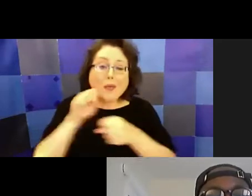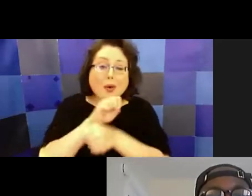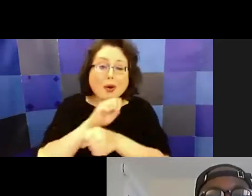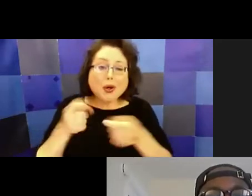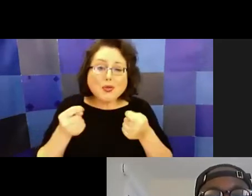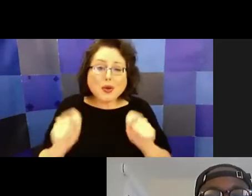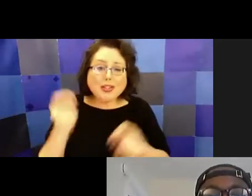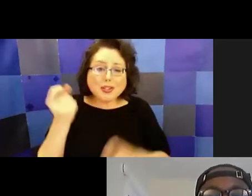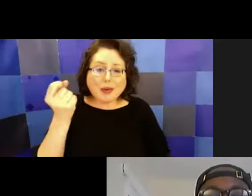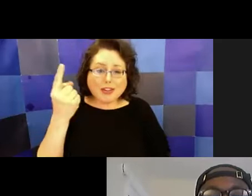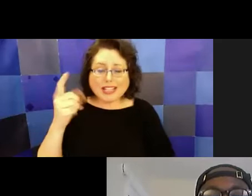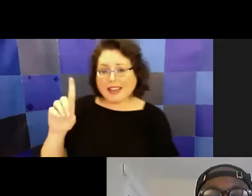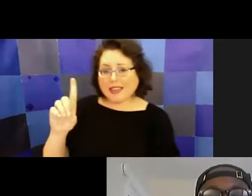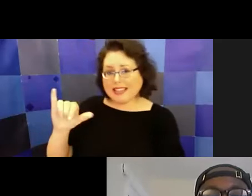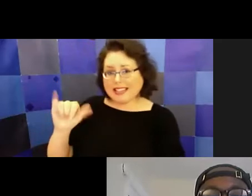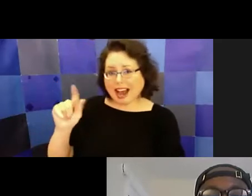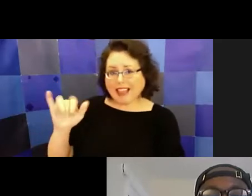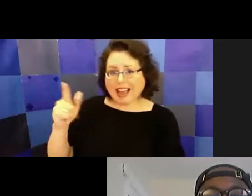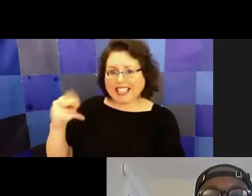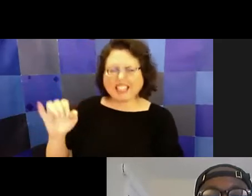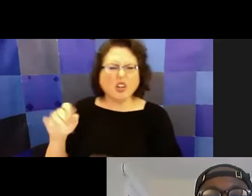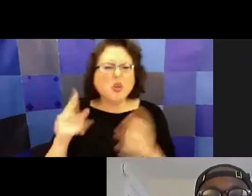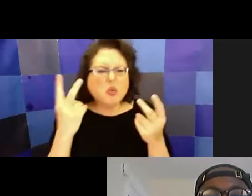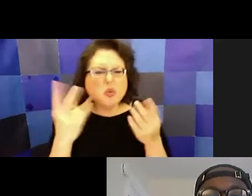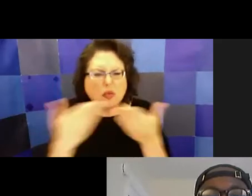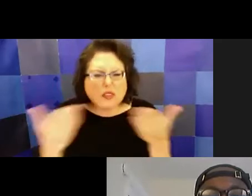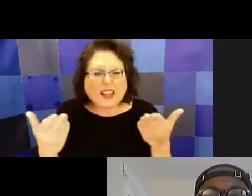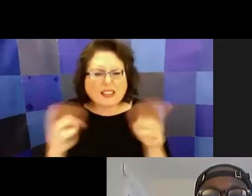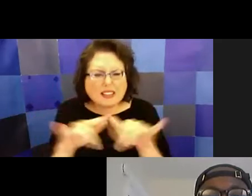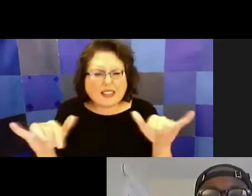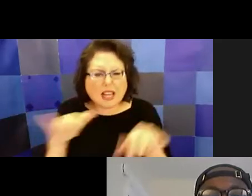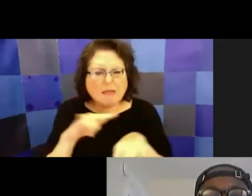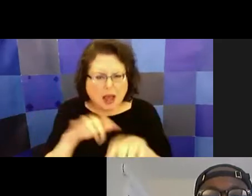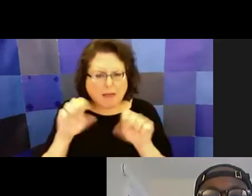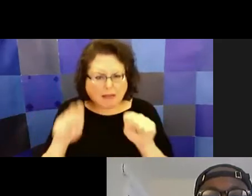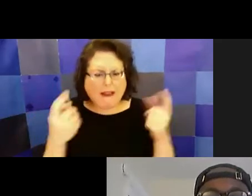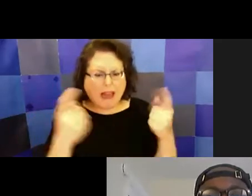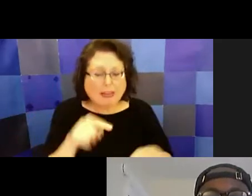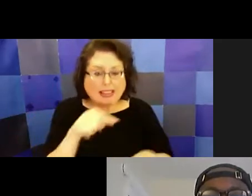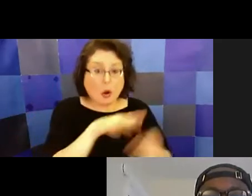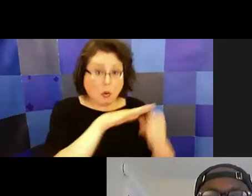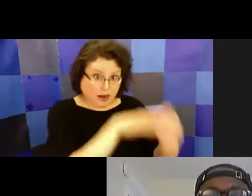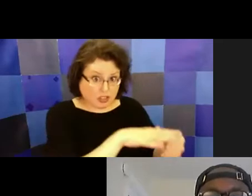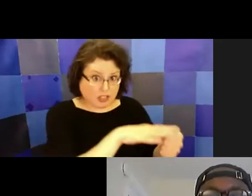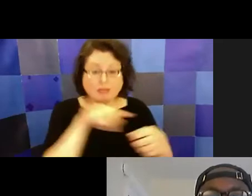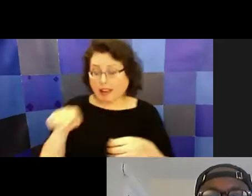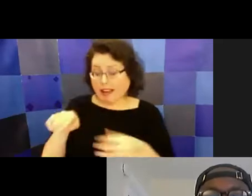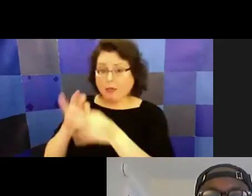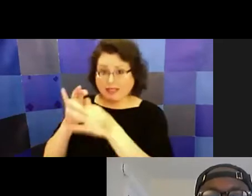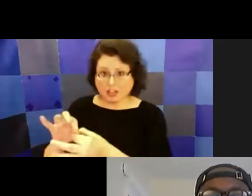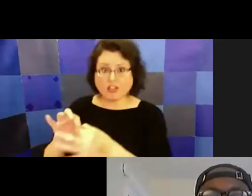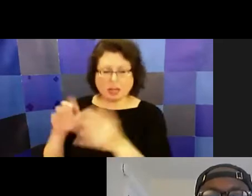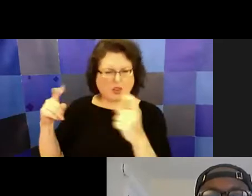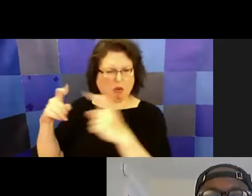the dialectic between oppression and liberation and the complex interrelationship. And I mean, you